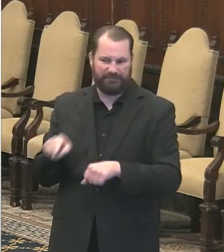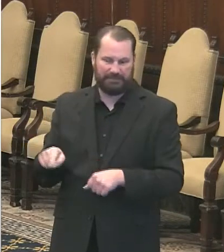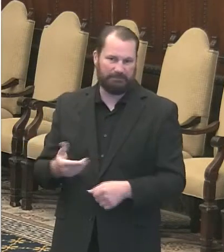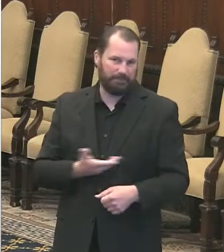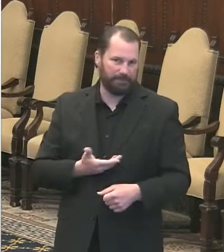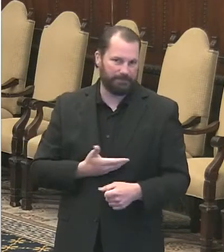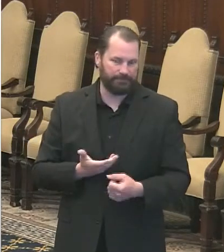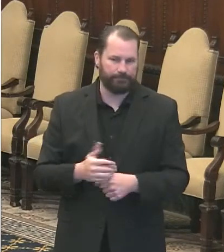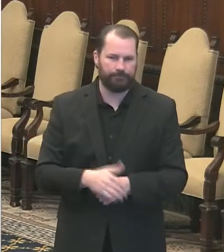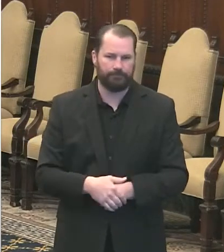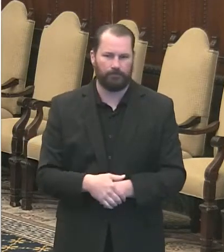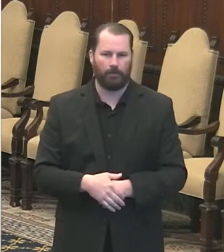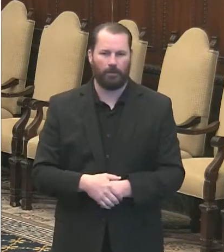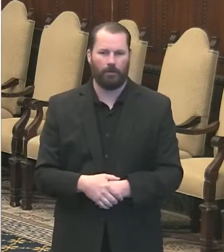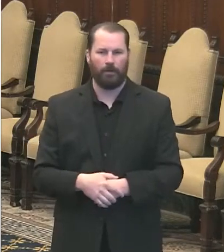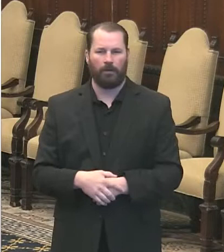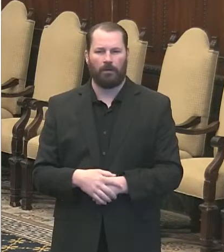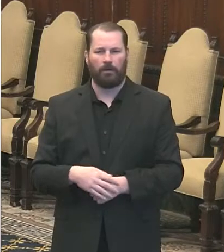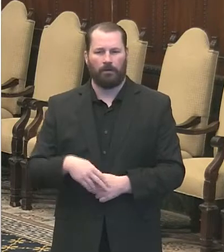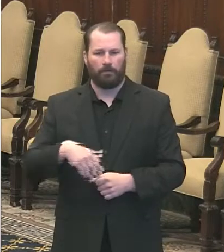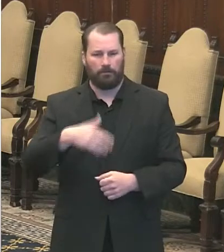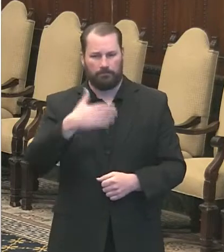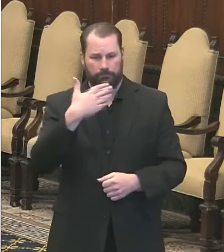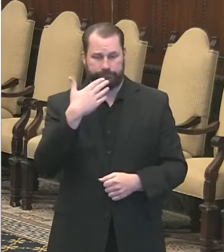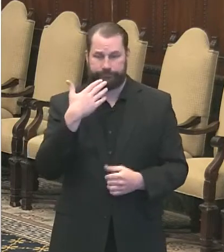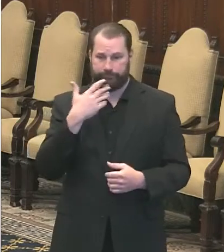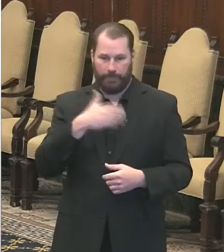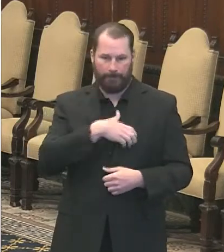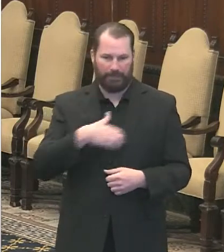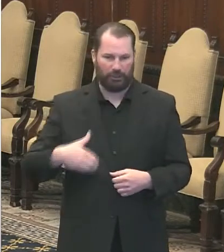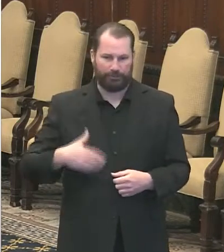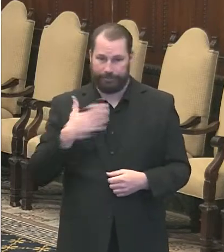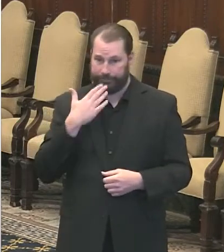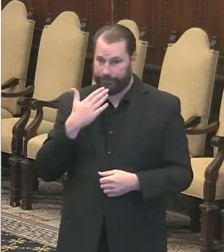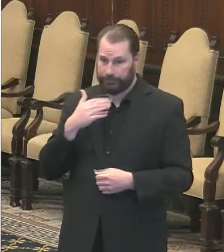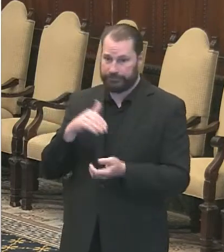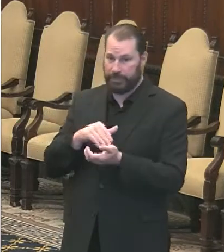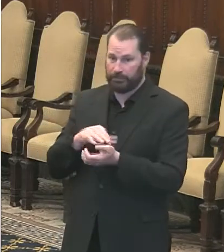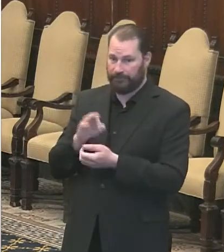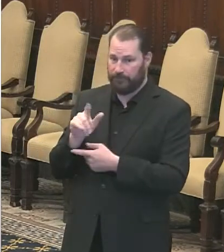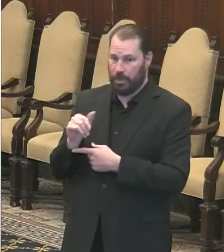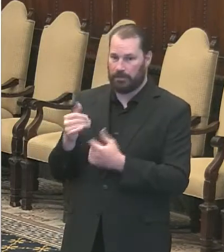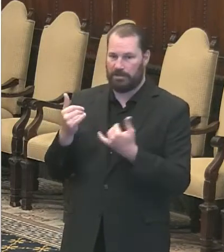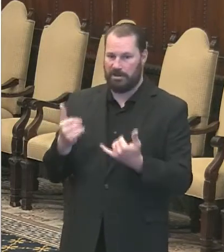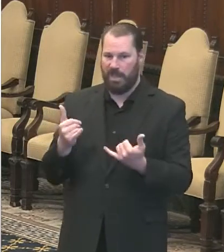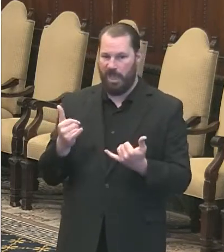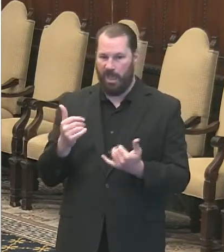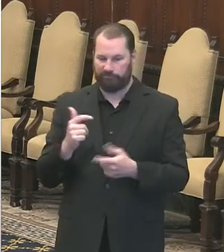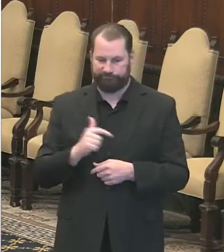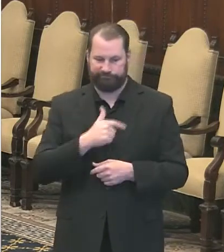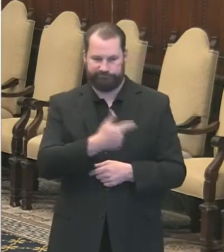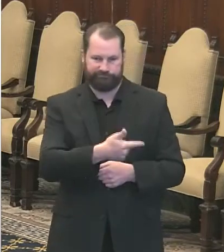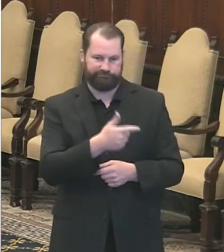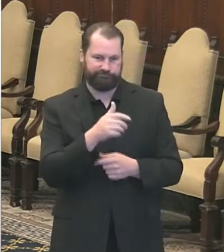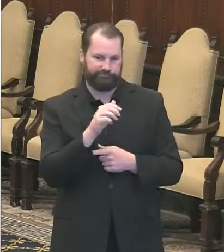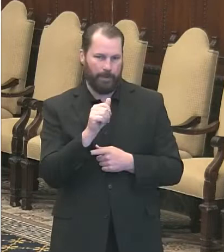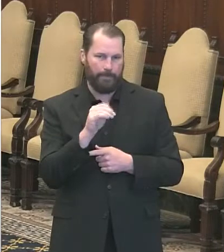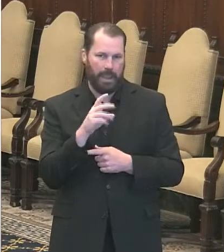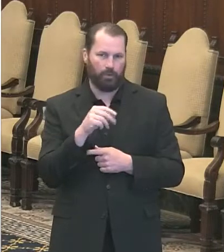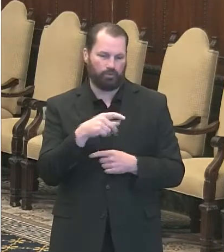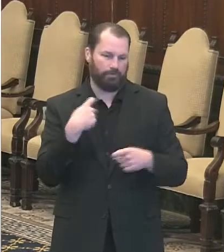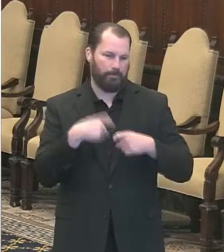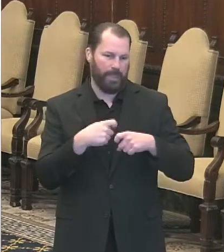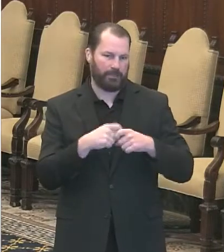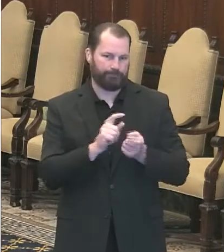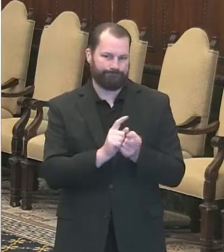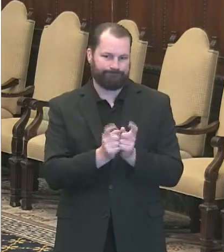Thank you, Dr. Farley. We are now going to turn it over to Armando to give the Spanish translation of our speaker's remarks